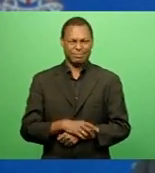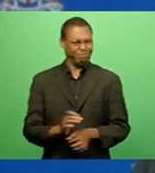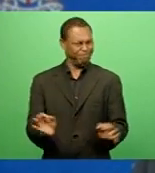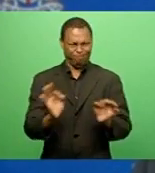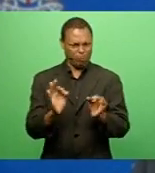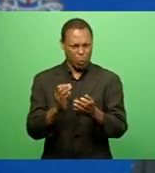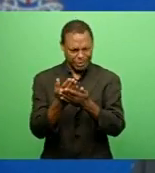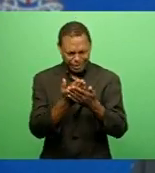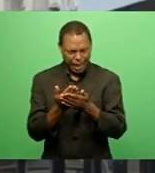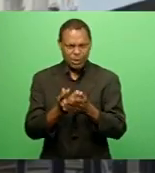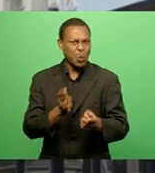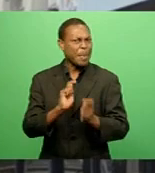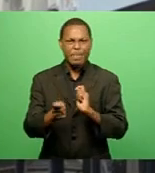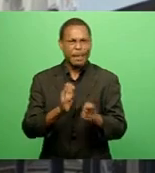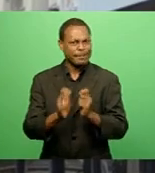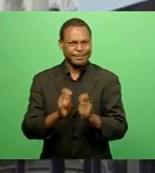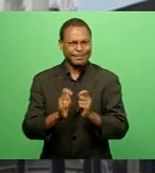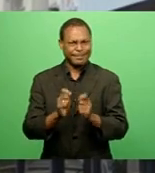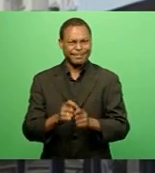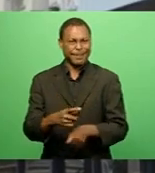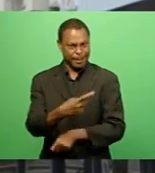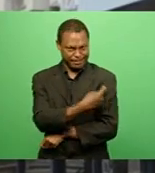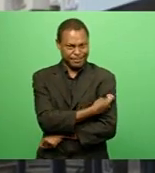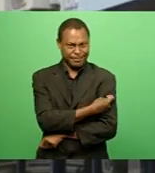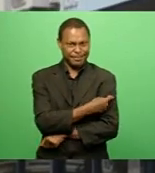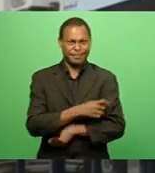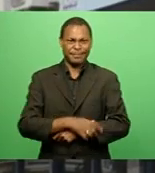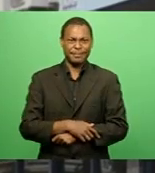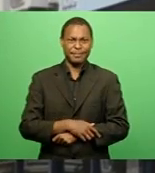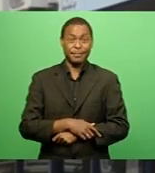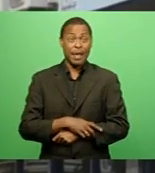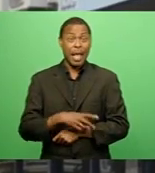they were field testing the vaccines. Clotting